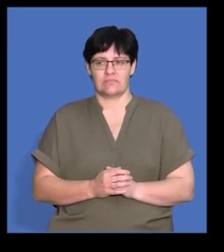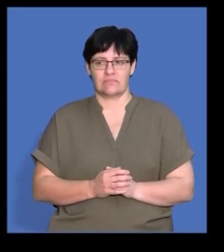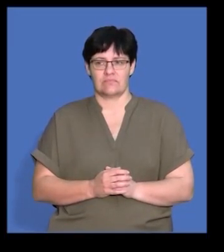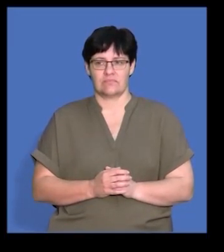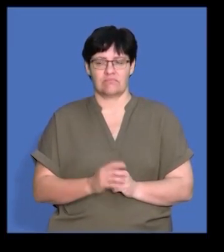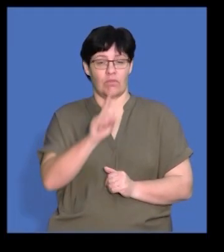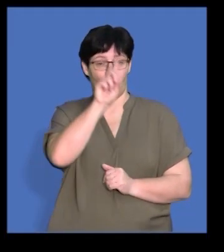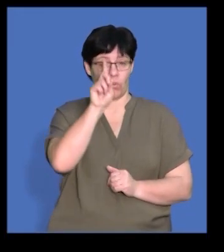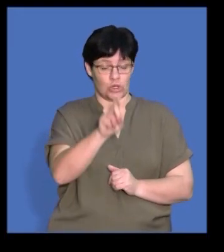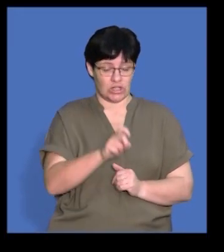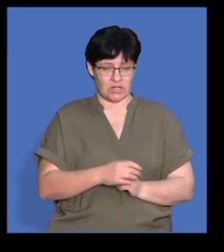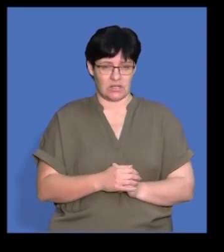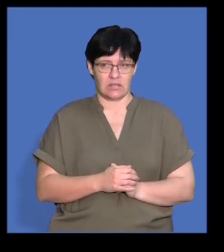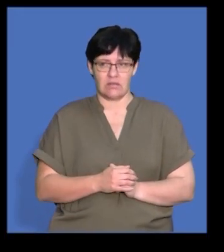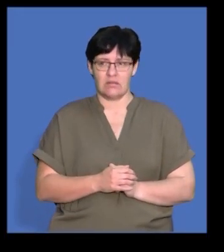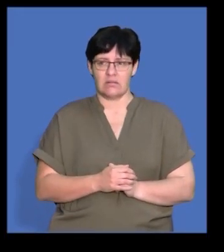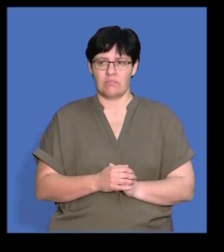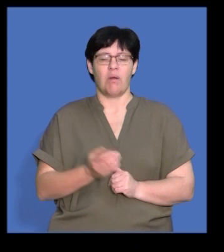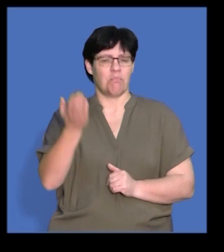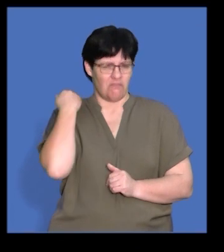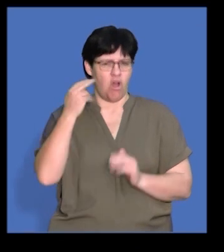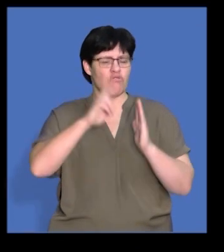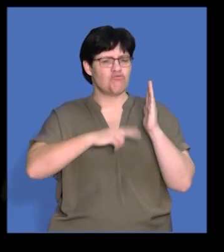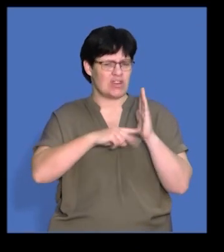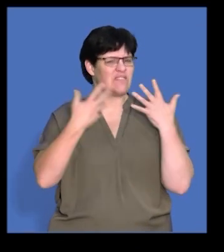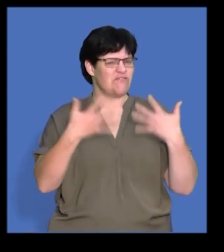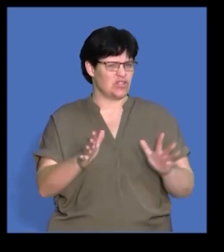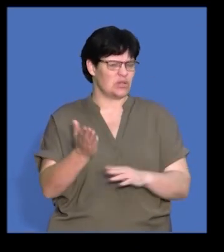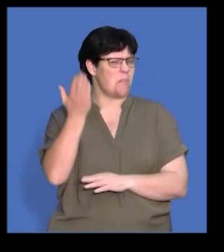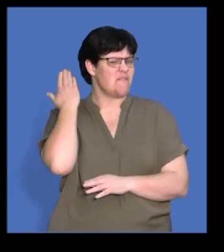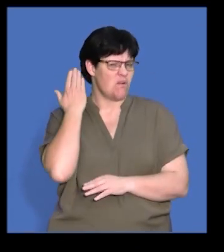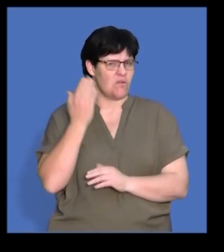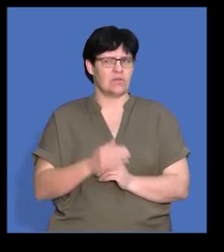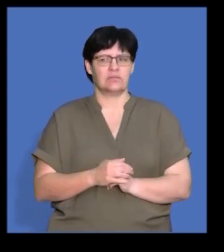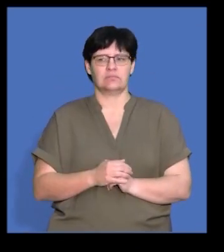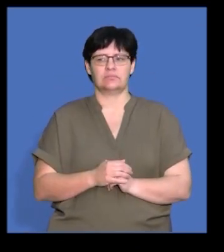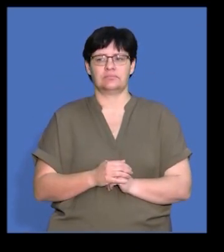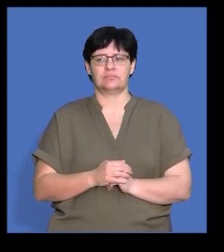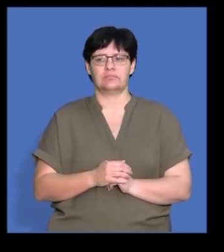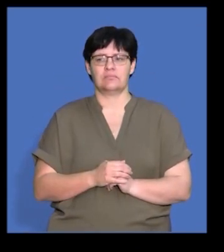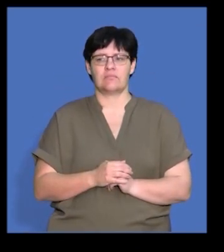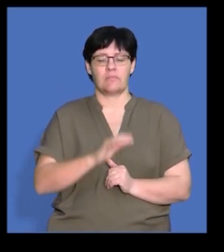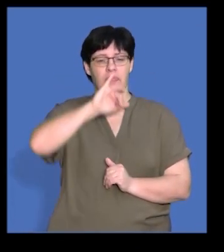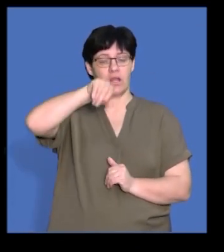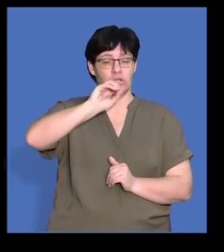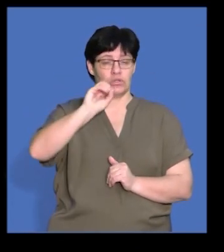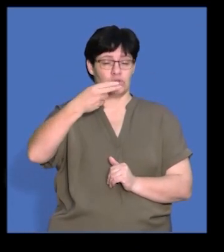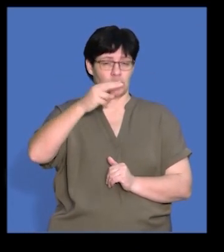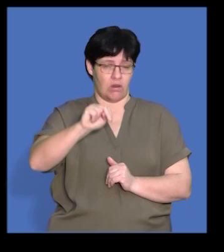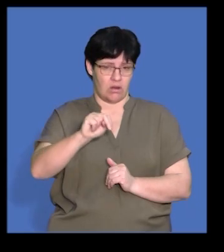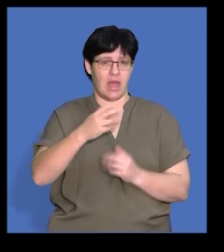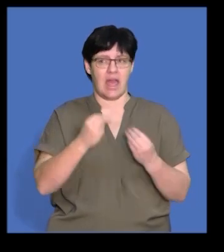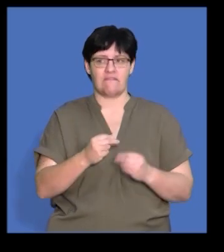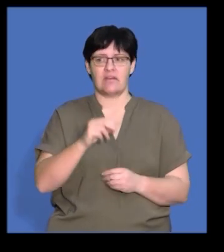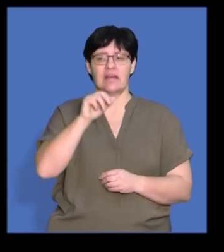our question, and I actually read it to you last time that we were together, was John is